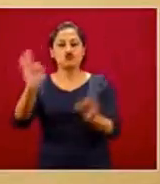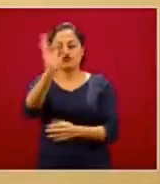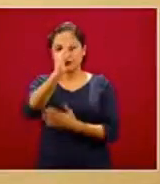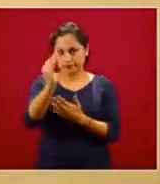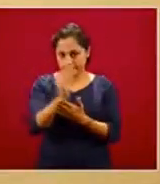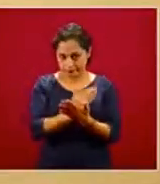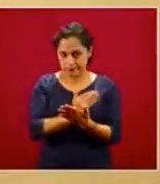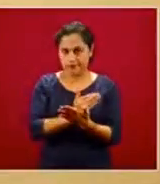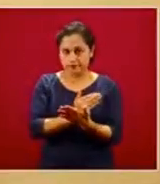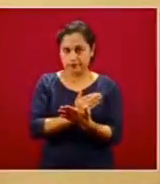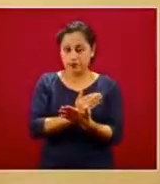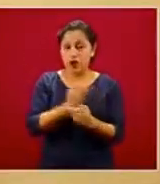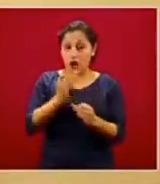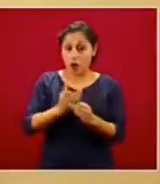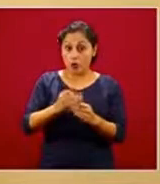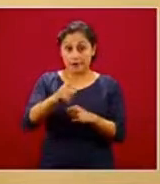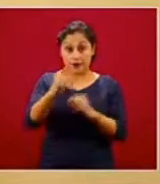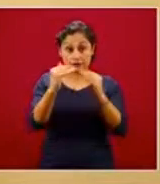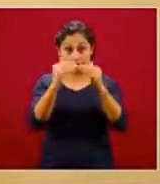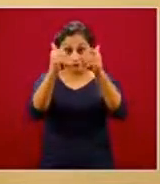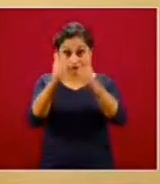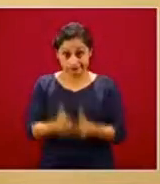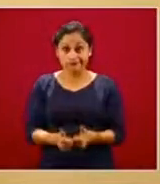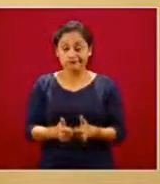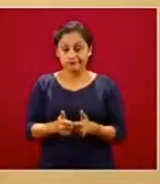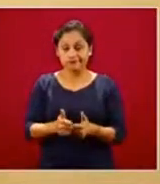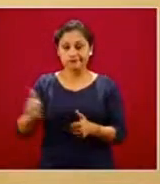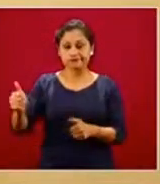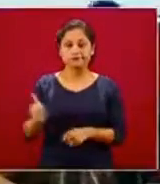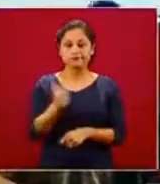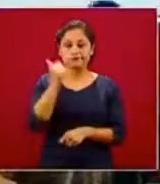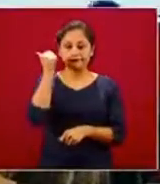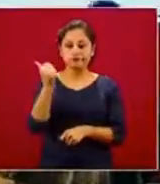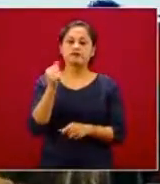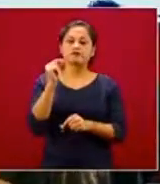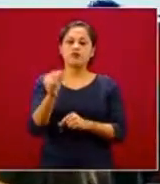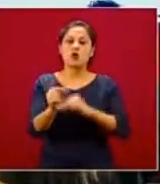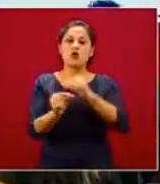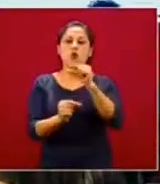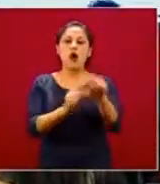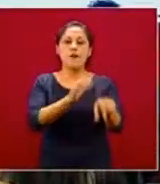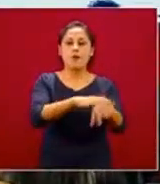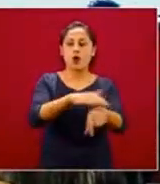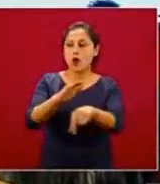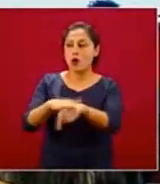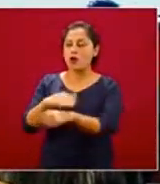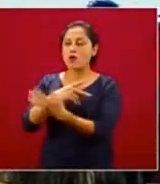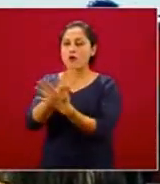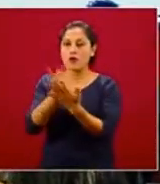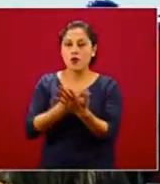statement pandemia de COVID, donde on se how they are fueron going to work ayudando a los diferentes in the programas